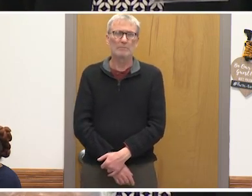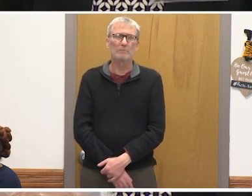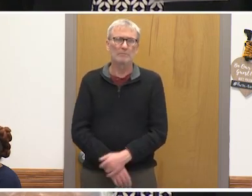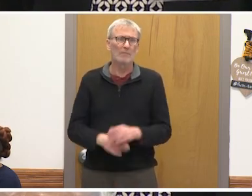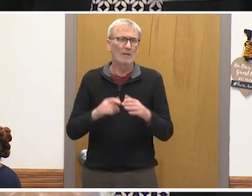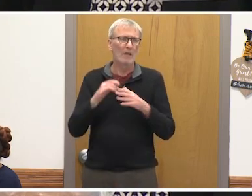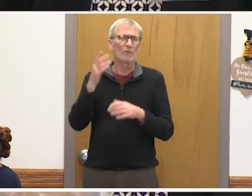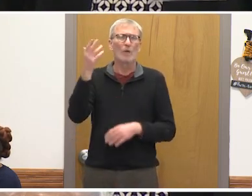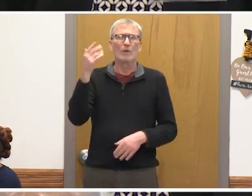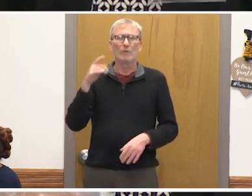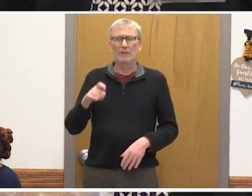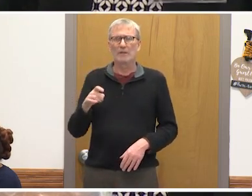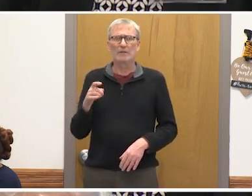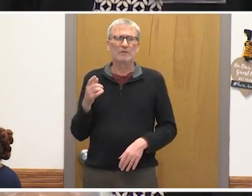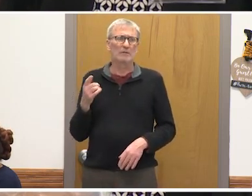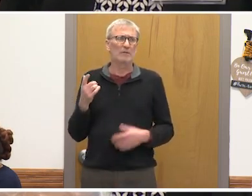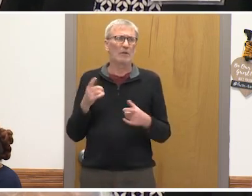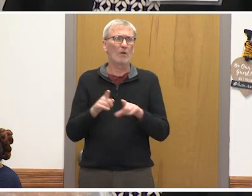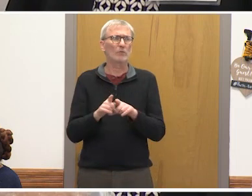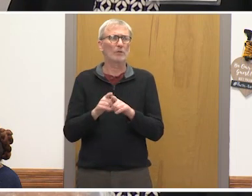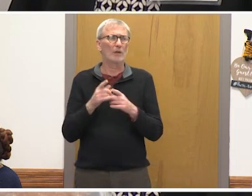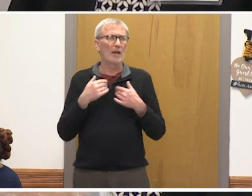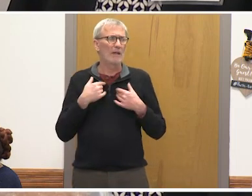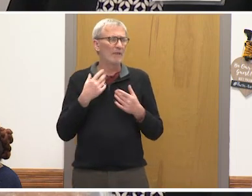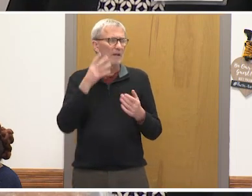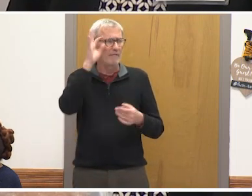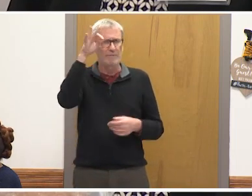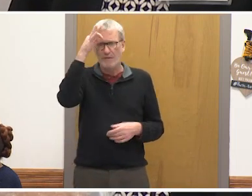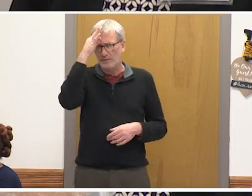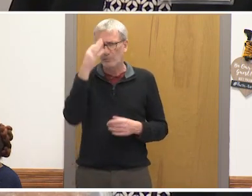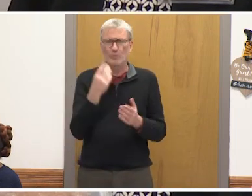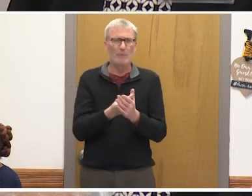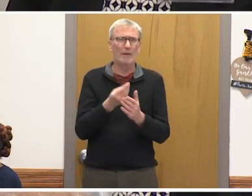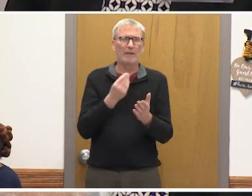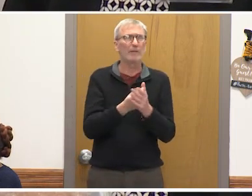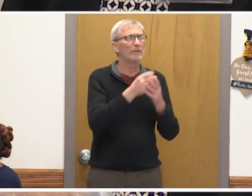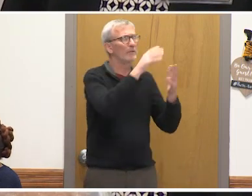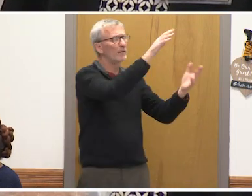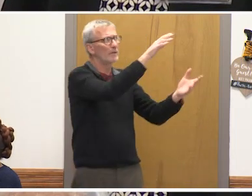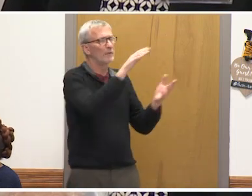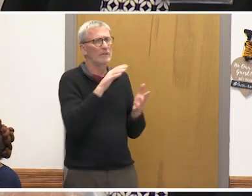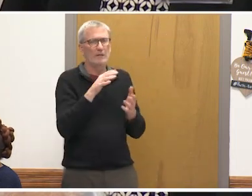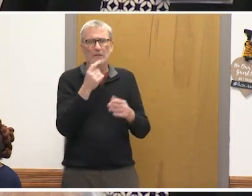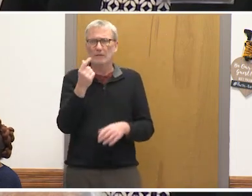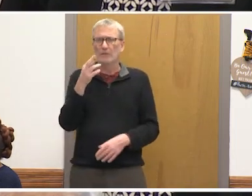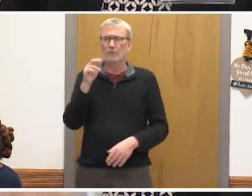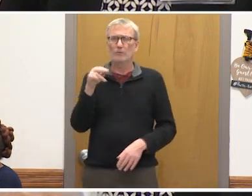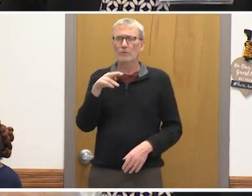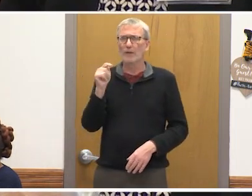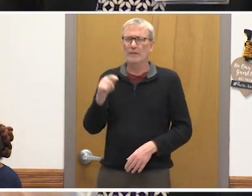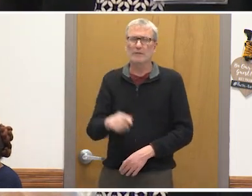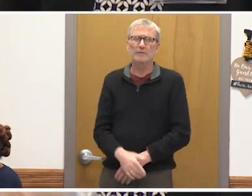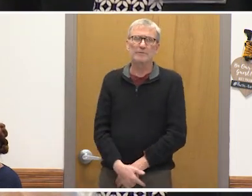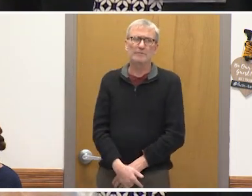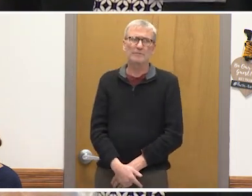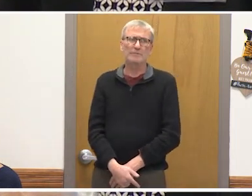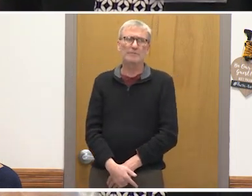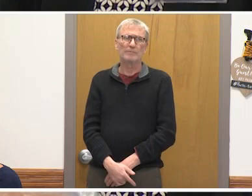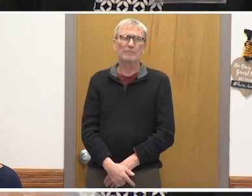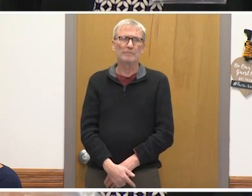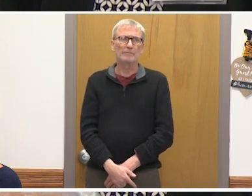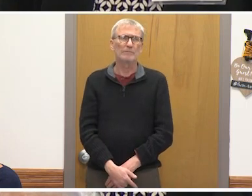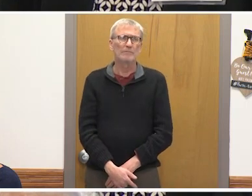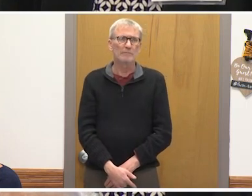which is why we needed to also have some federal funding and go after a grant. So there was a lot of preliminary